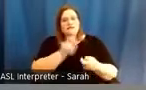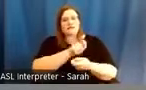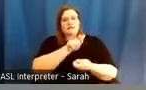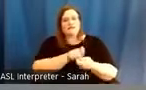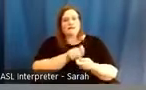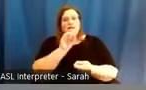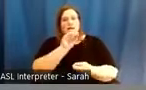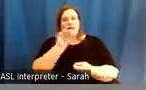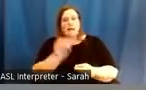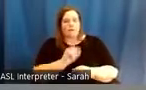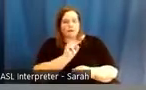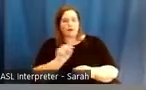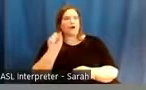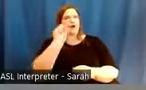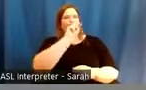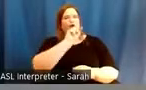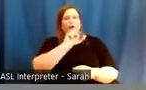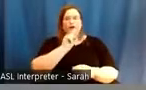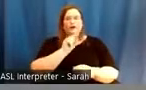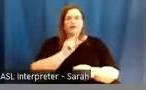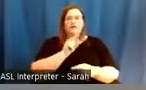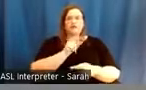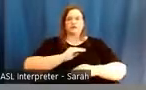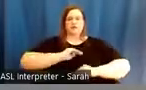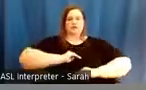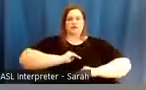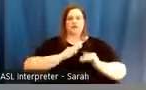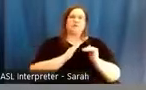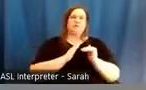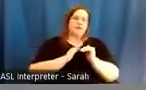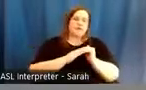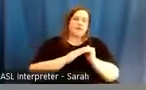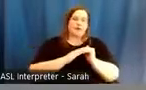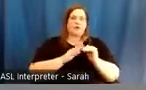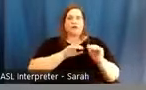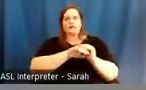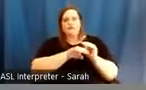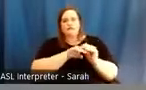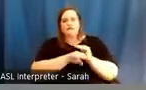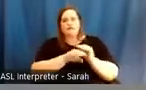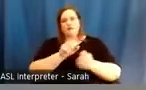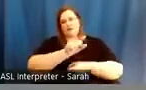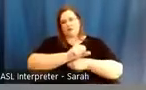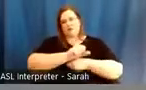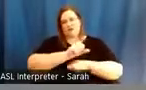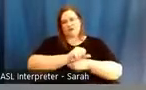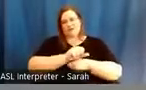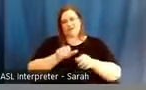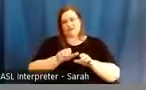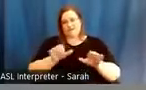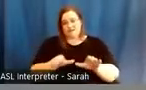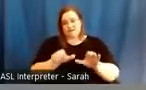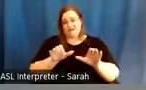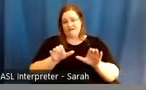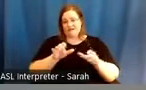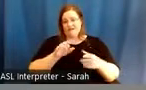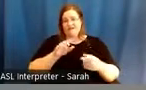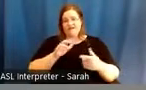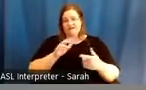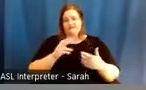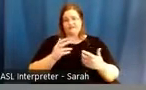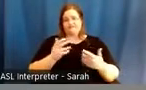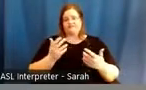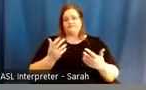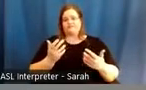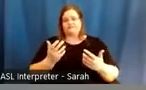being worked on to hit the threshold of minimum accessibility work that's done when you do, you know, a